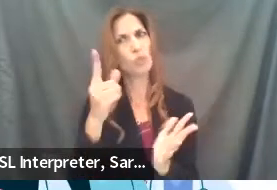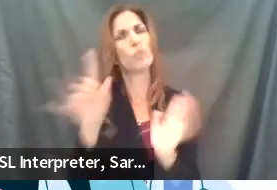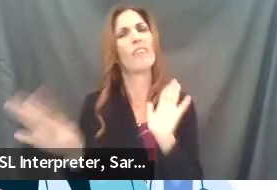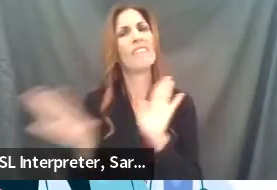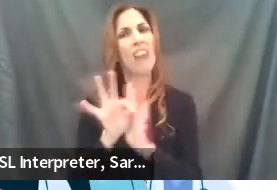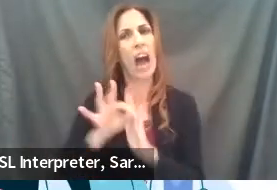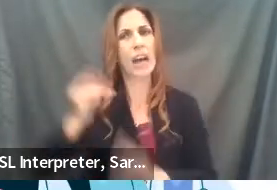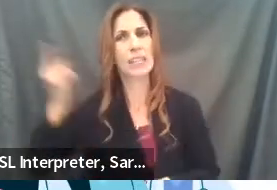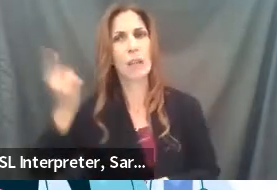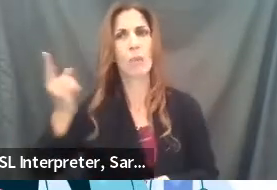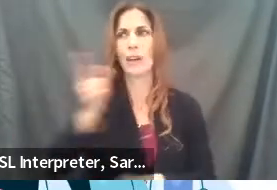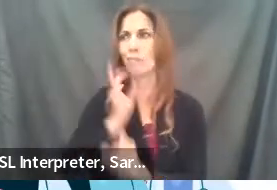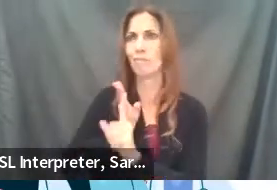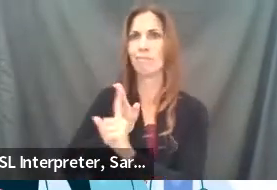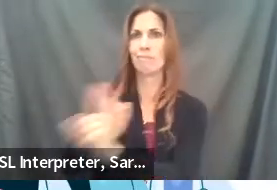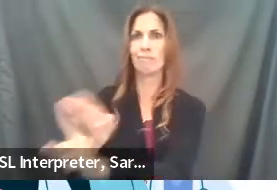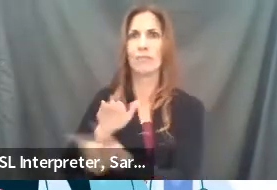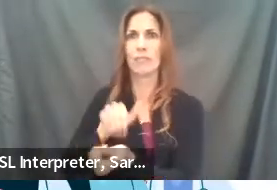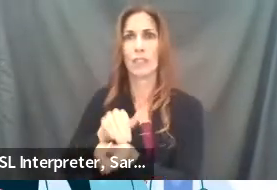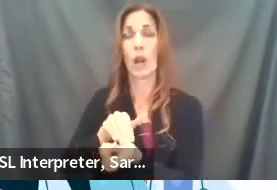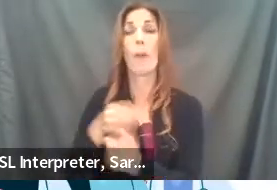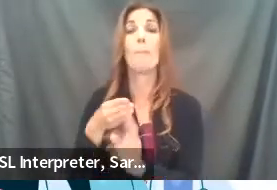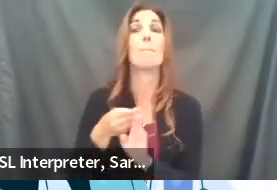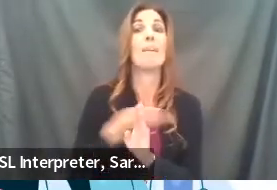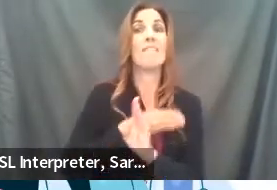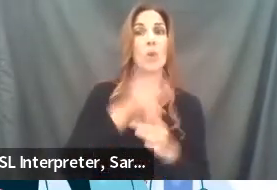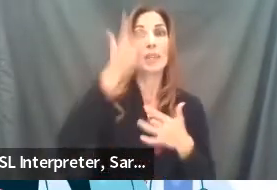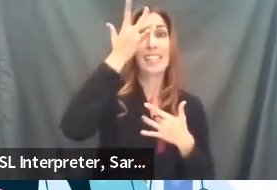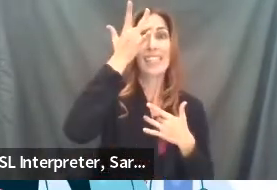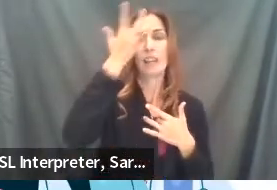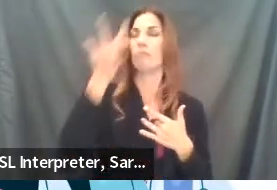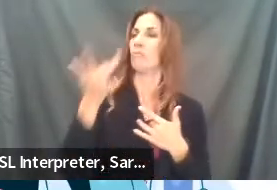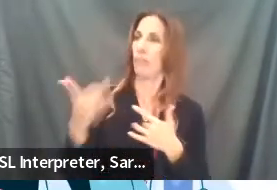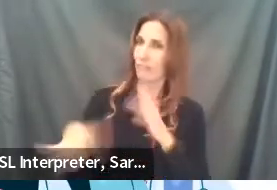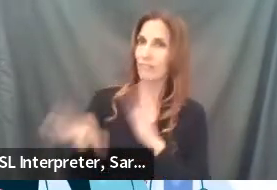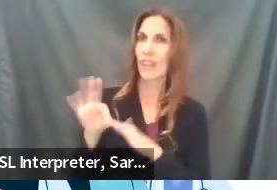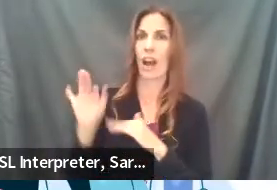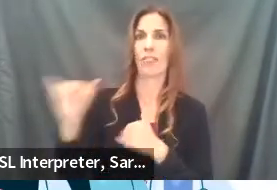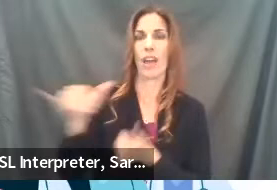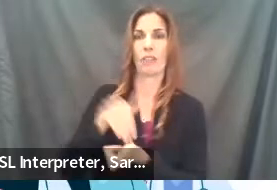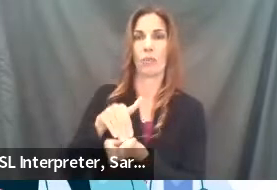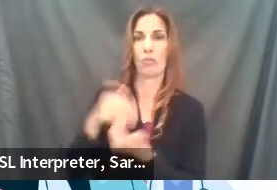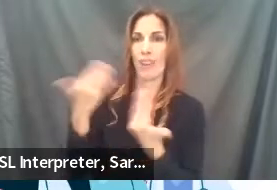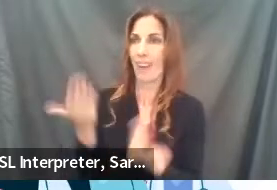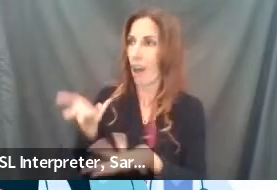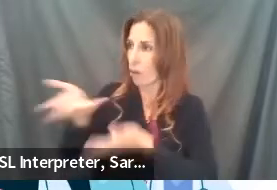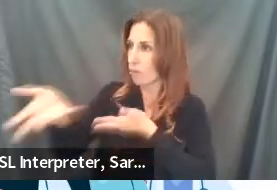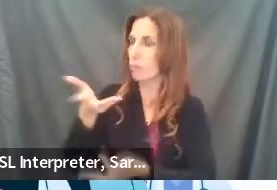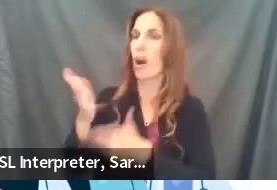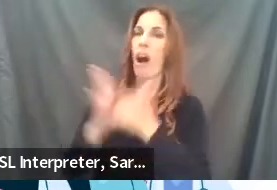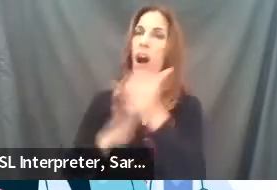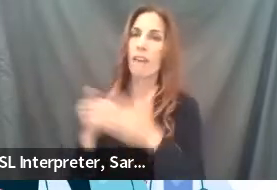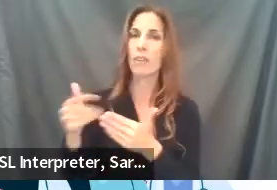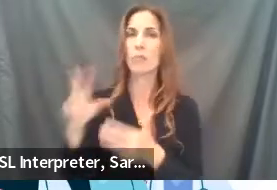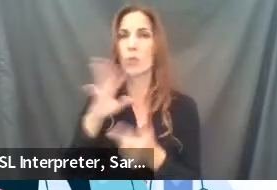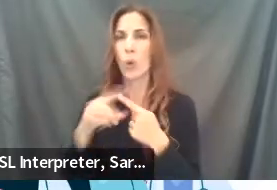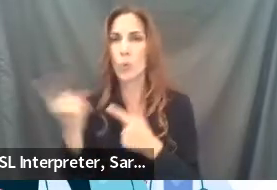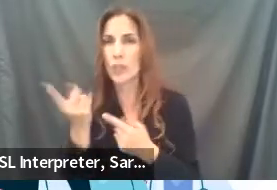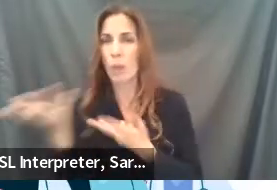someone before you get sick so you are comfortable talking to someone who can help you, make you feel